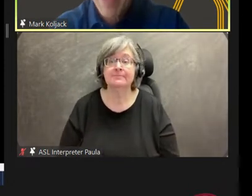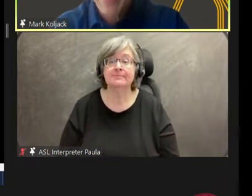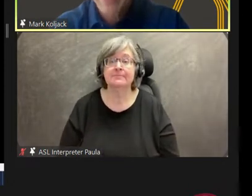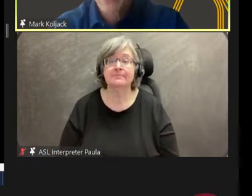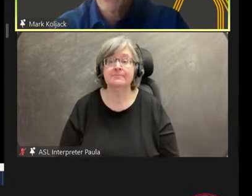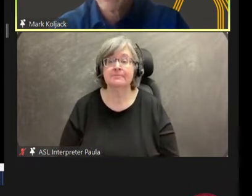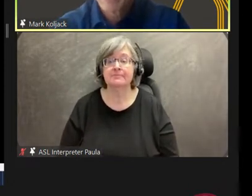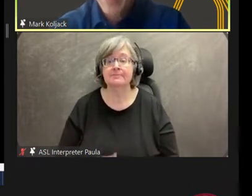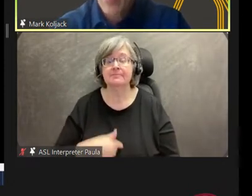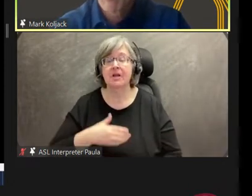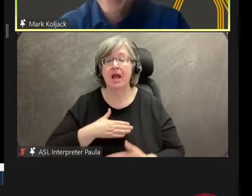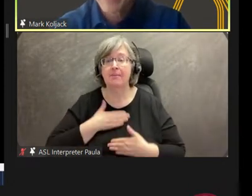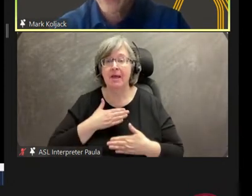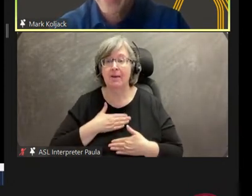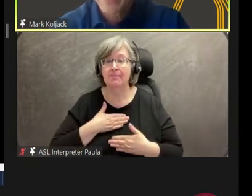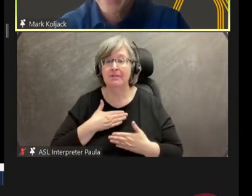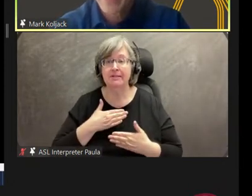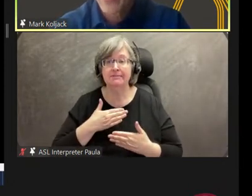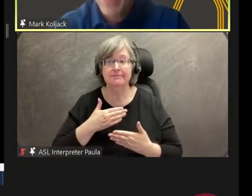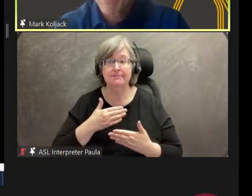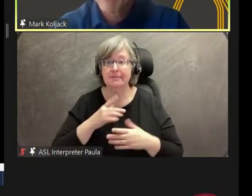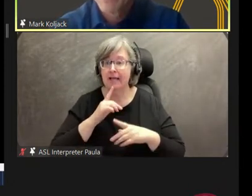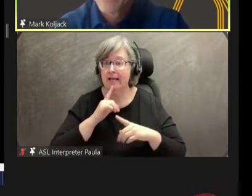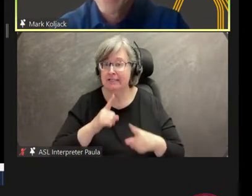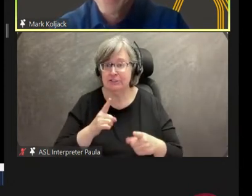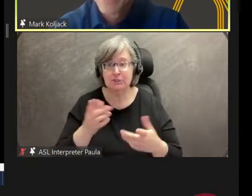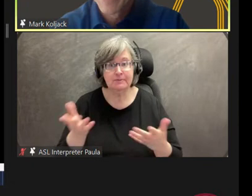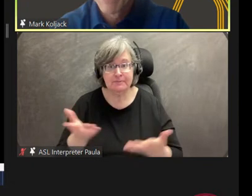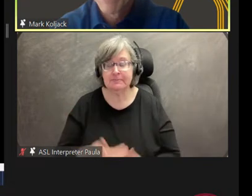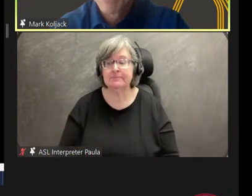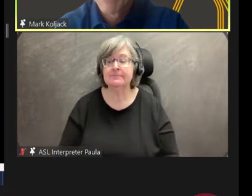I'll be happy to help answer anything that you have.